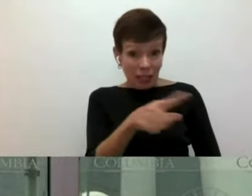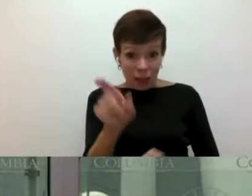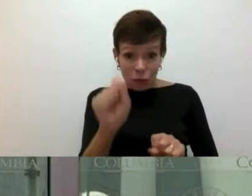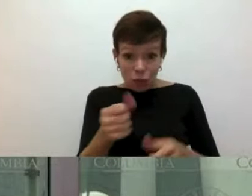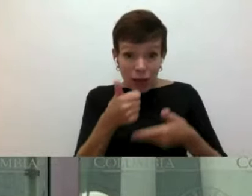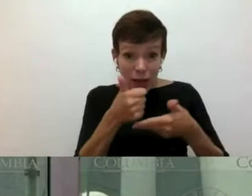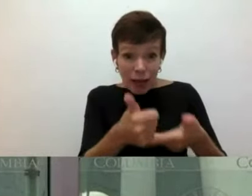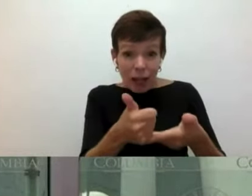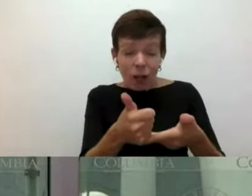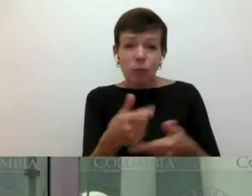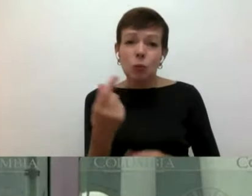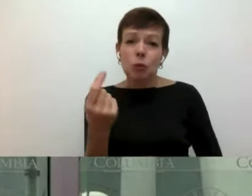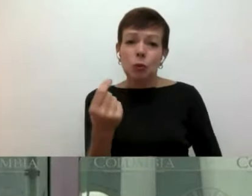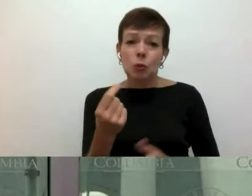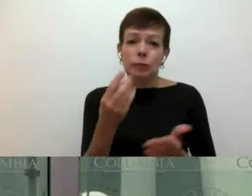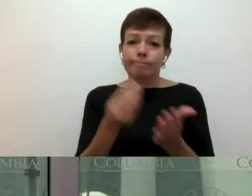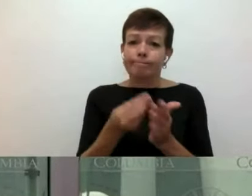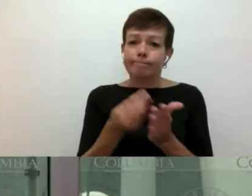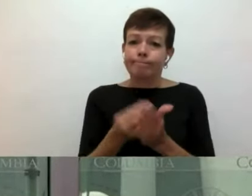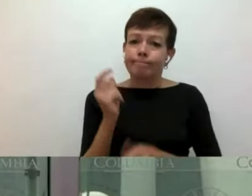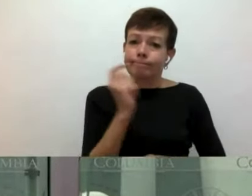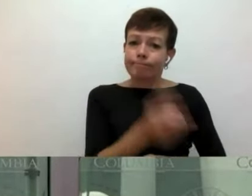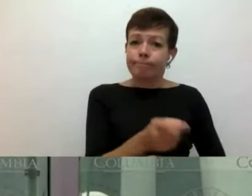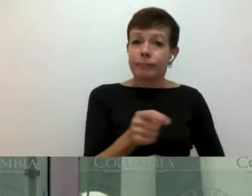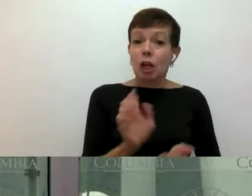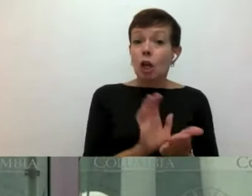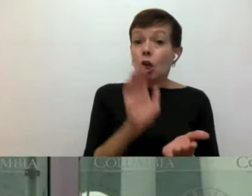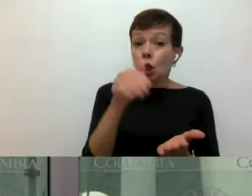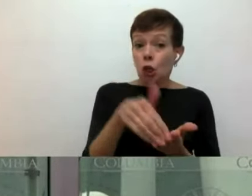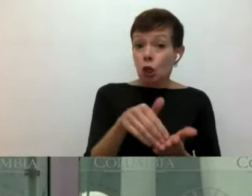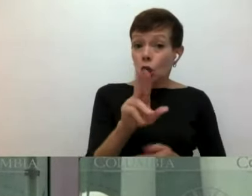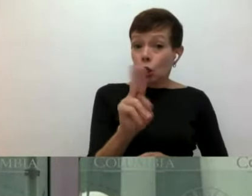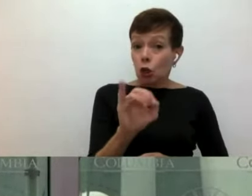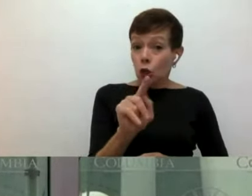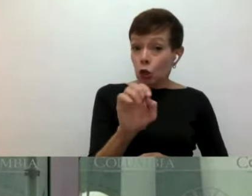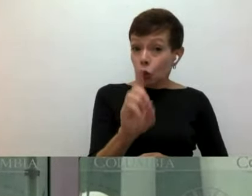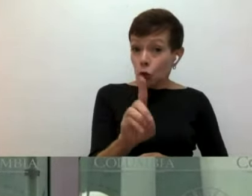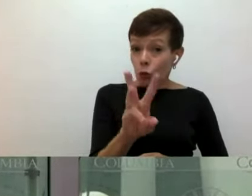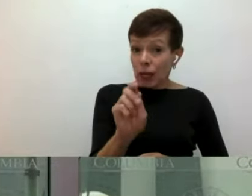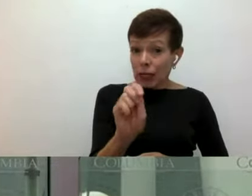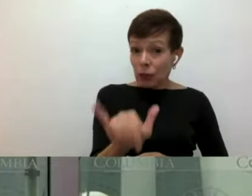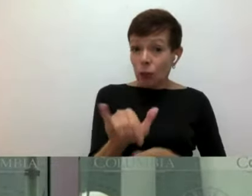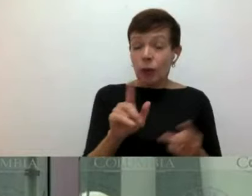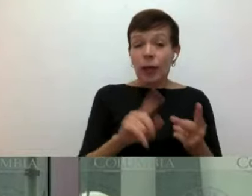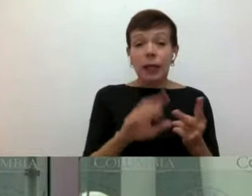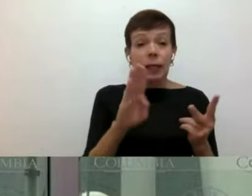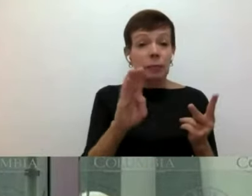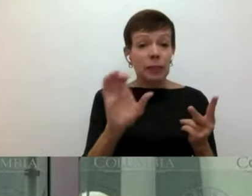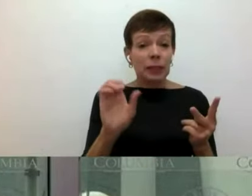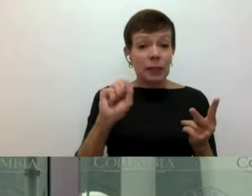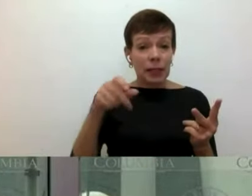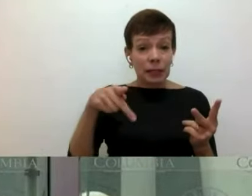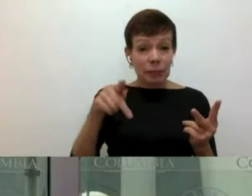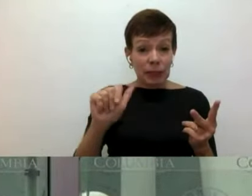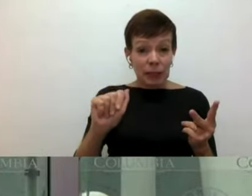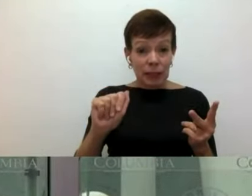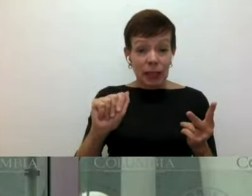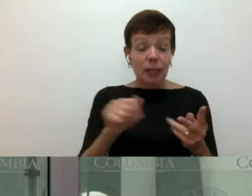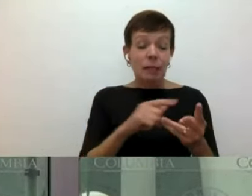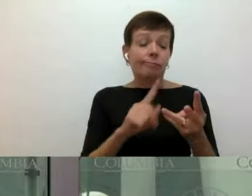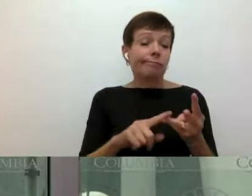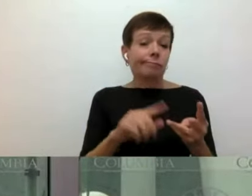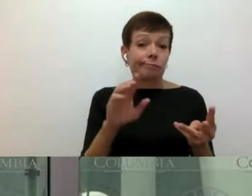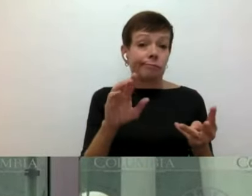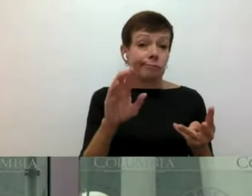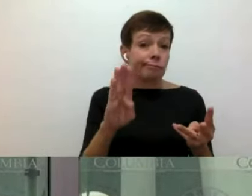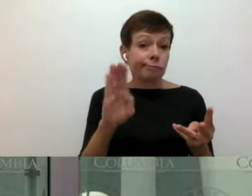help, I'm asking you to make a monetary donation to trusted organizations such as the United Way of British Columbia, Canadian Red Cross,